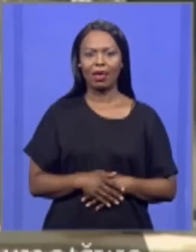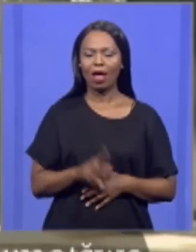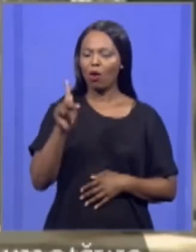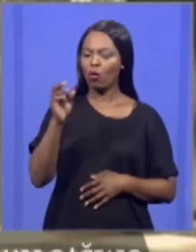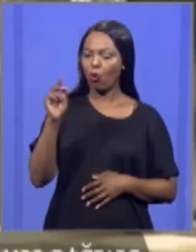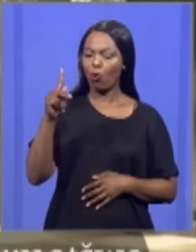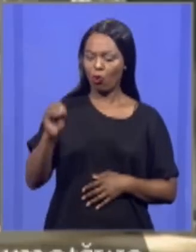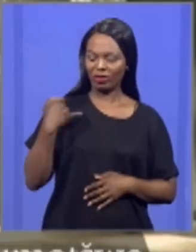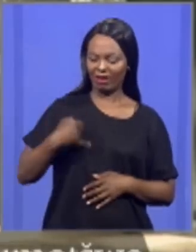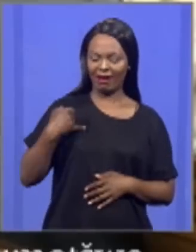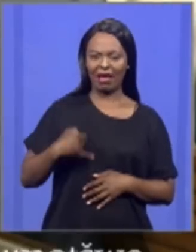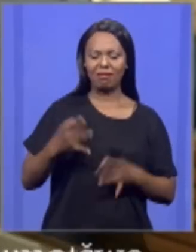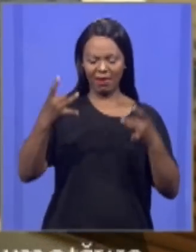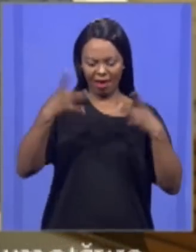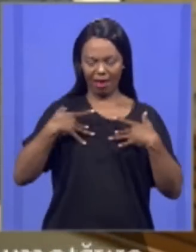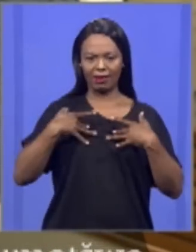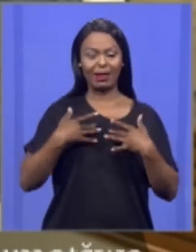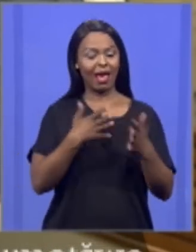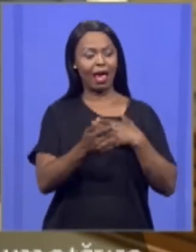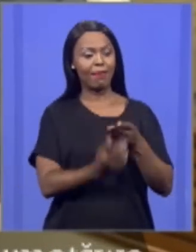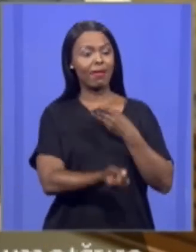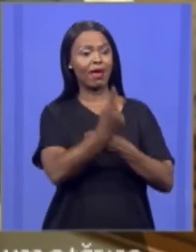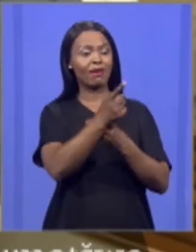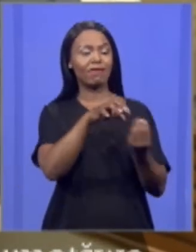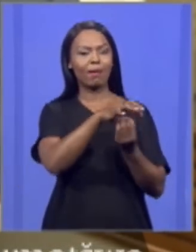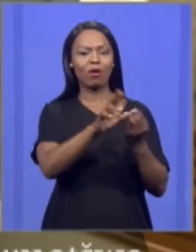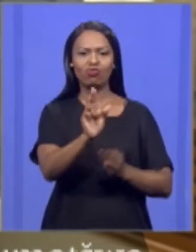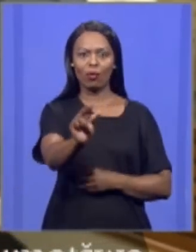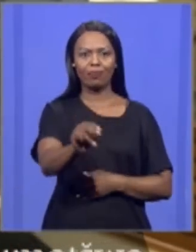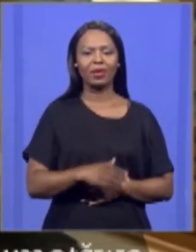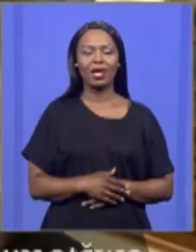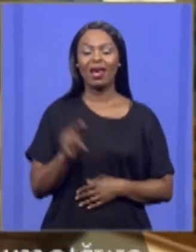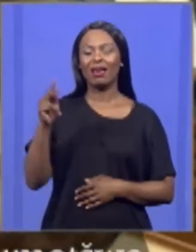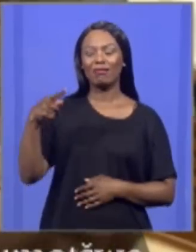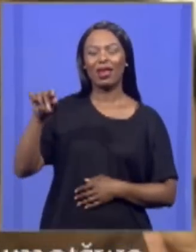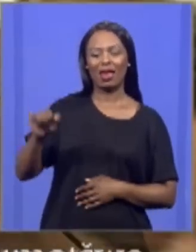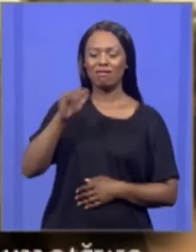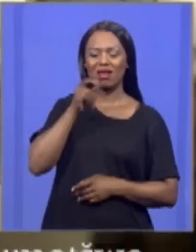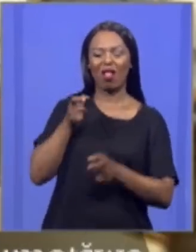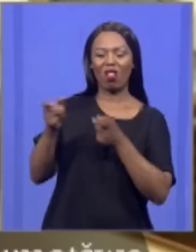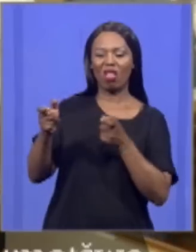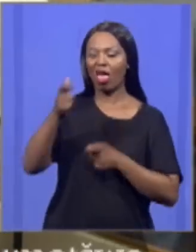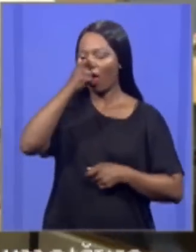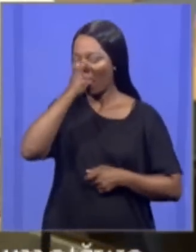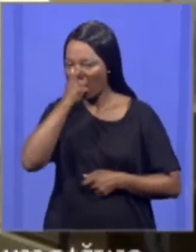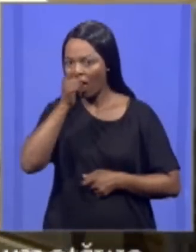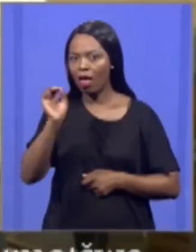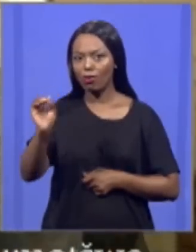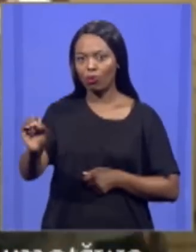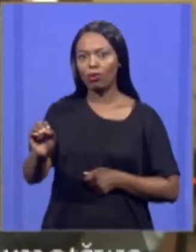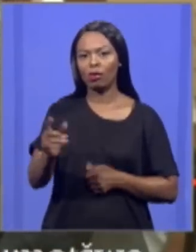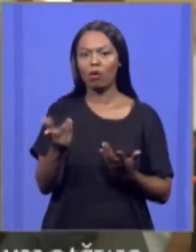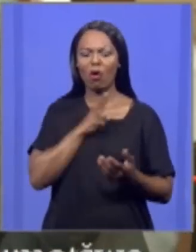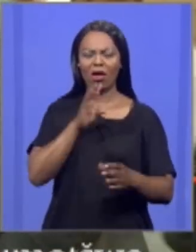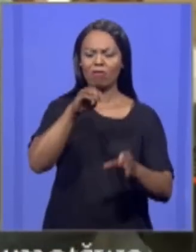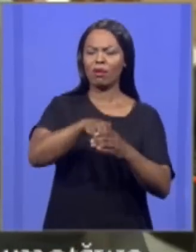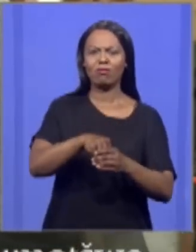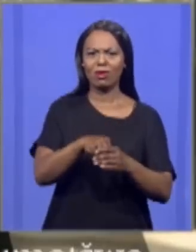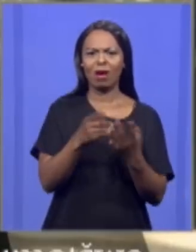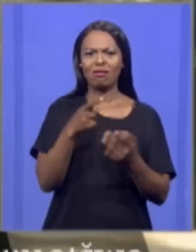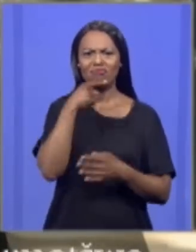happen to any family. Koko o dumela ge NPA e šomišwa le gore o rakwetše melato ya bomenetša yeo a senka go a e